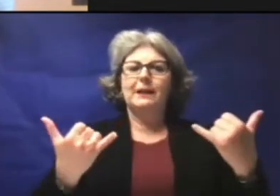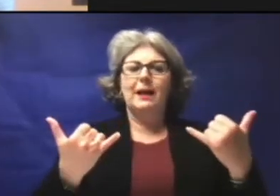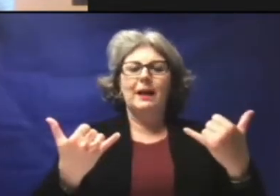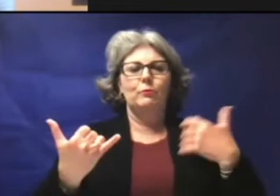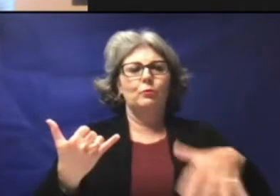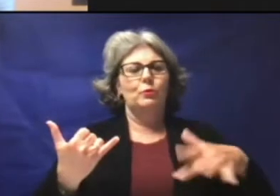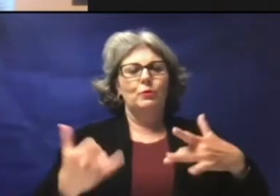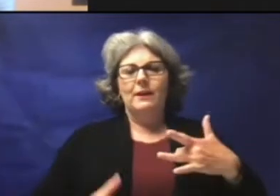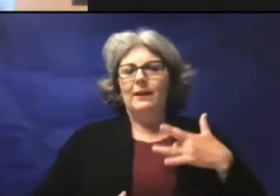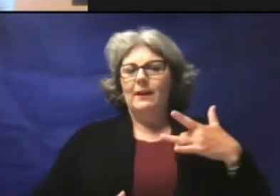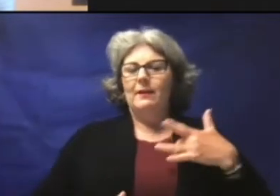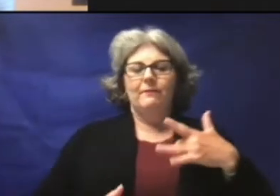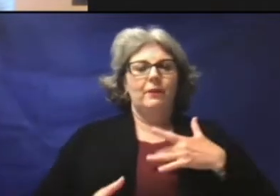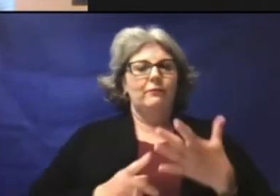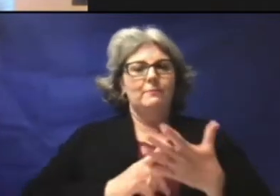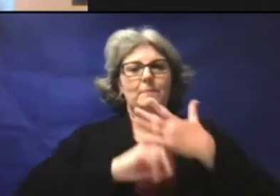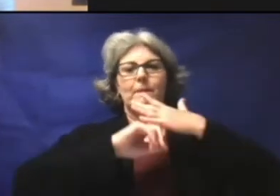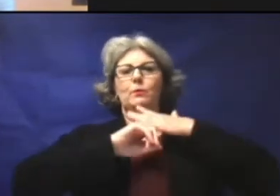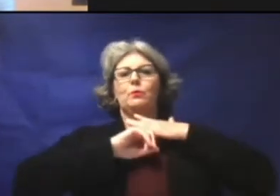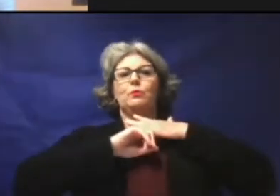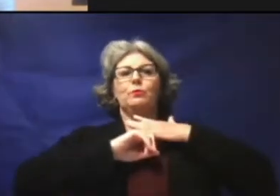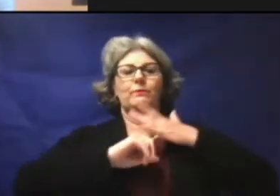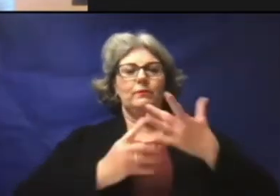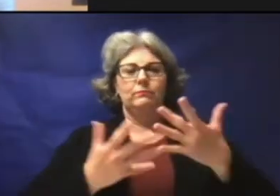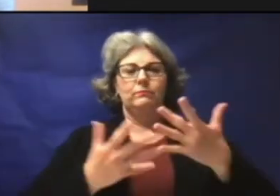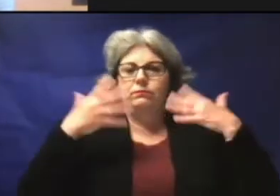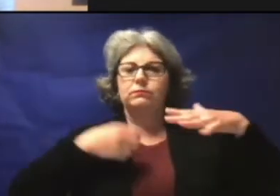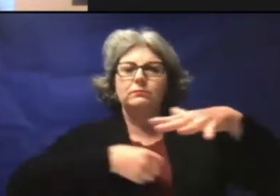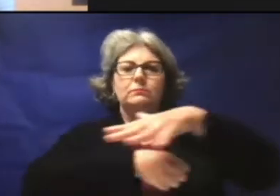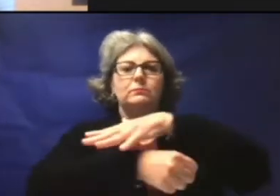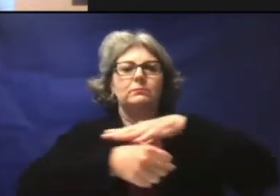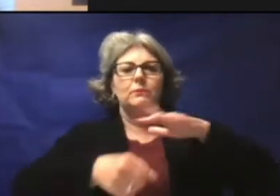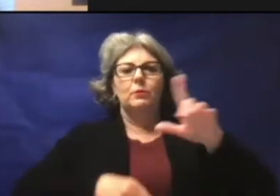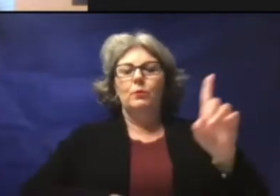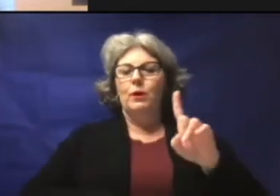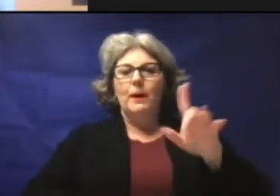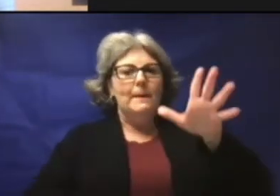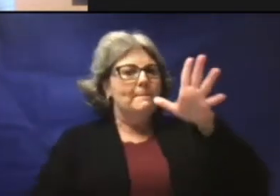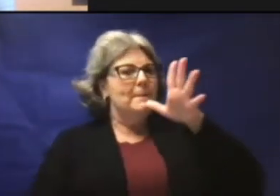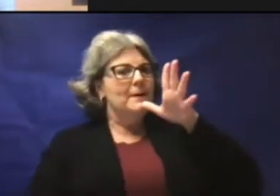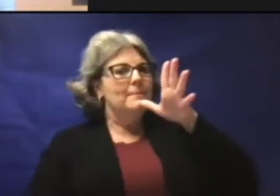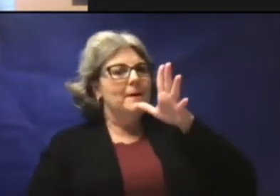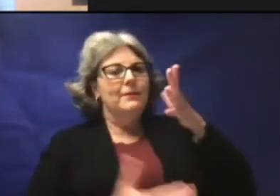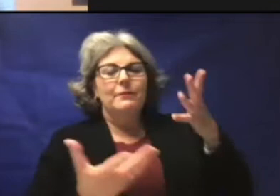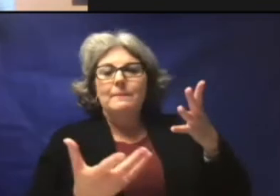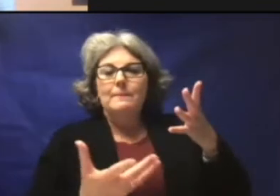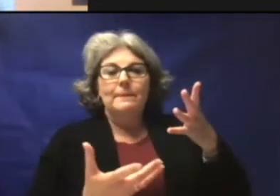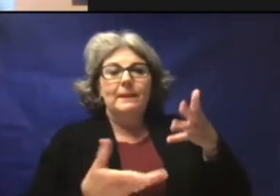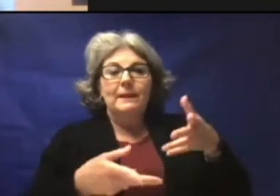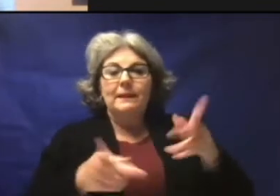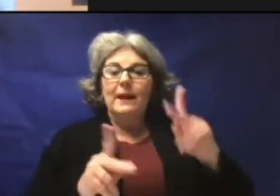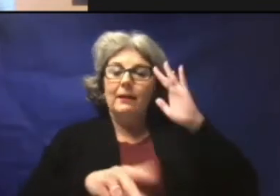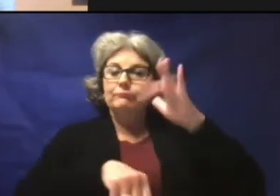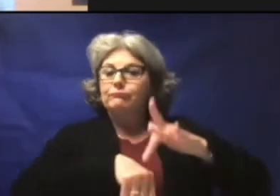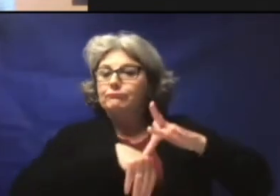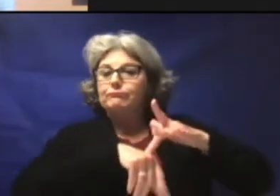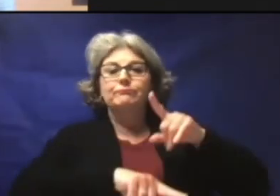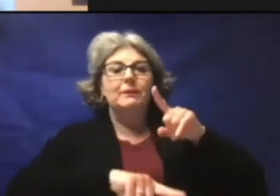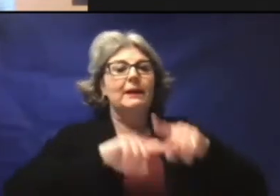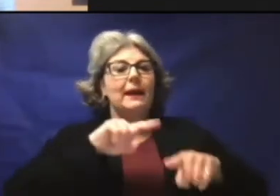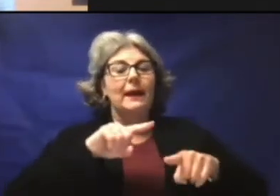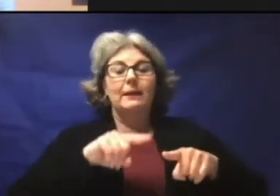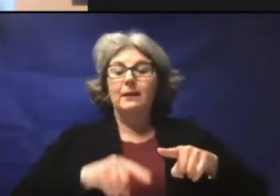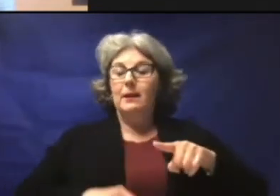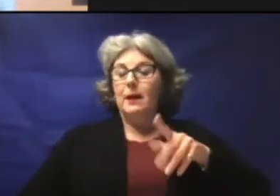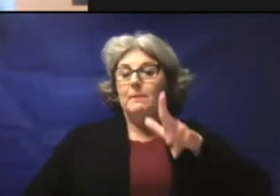feel bombarded just by our location alone. And she just pointed out, like, I can't let myself think like that. Like, I can't allow